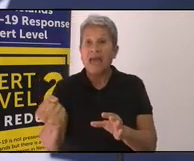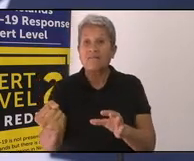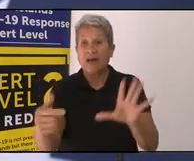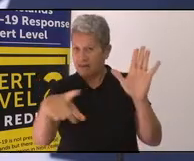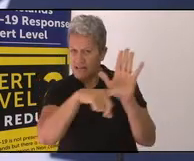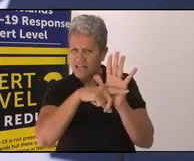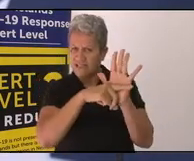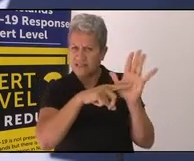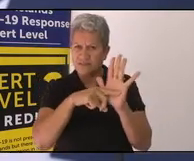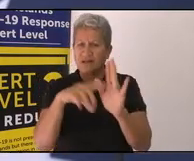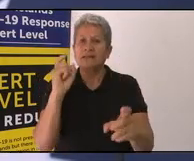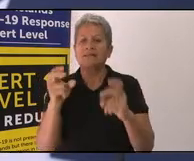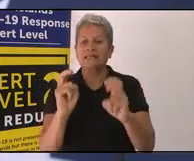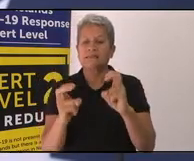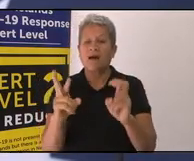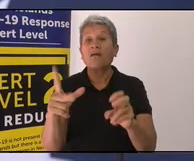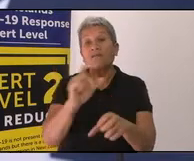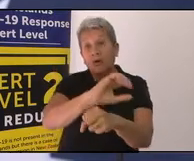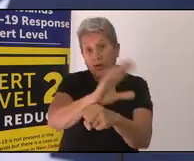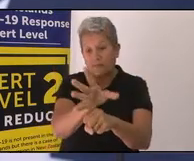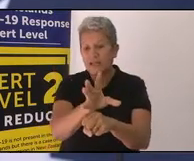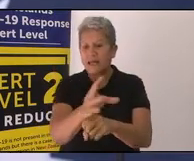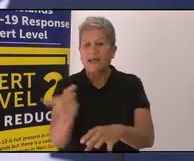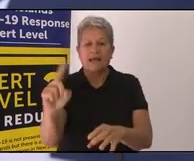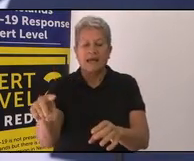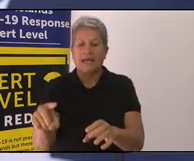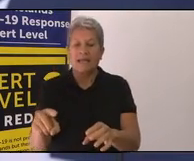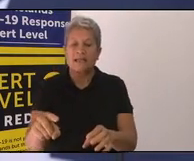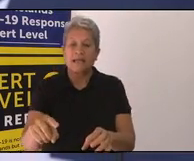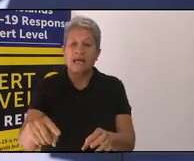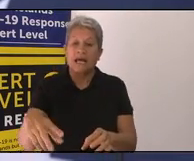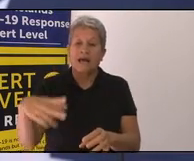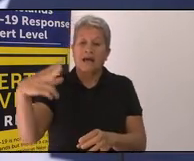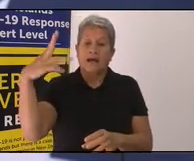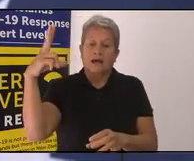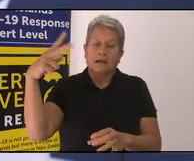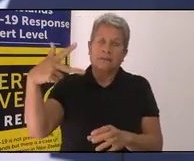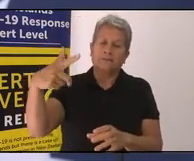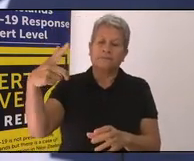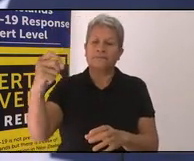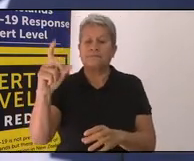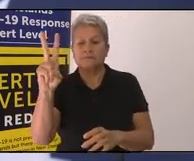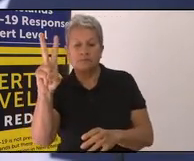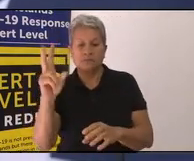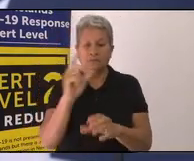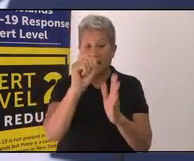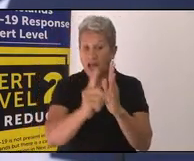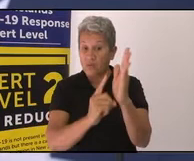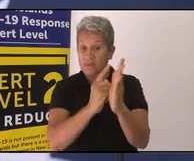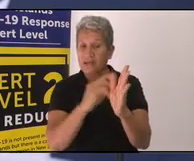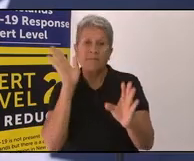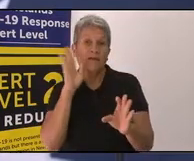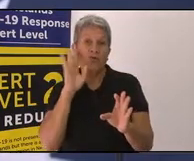result 72 hours before their departure. Further details about this will be provided directly to